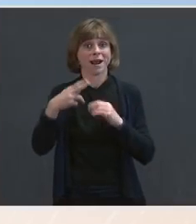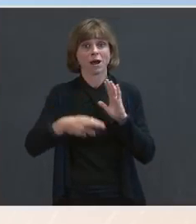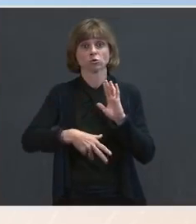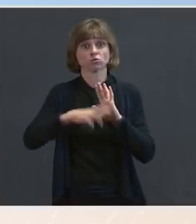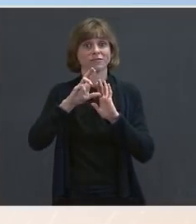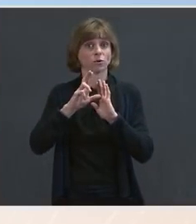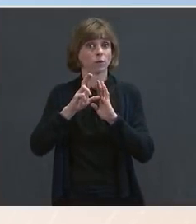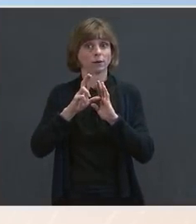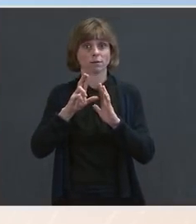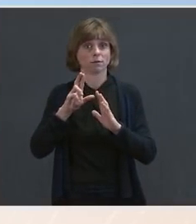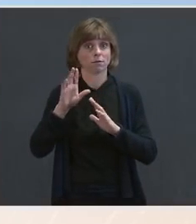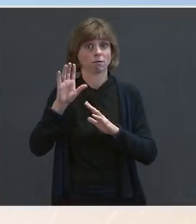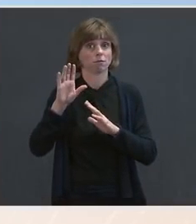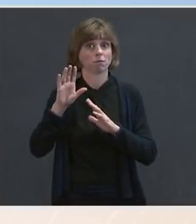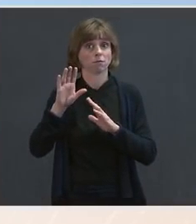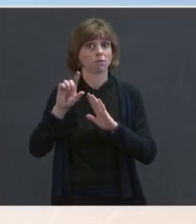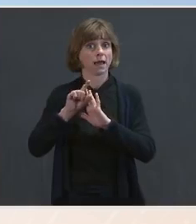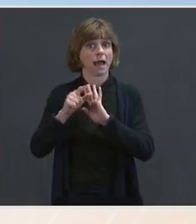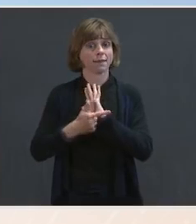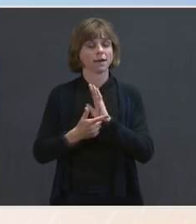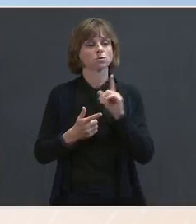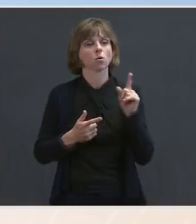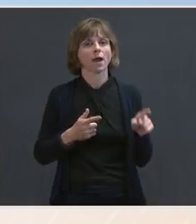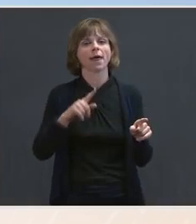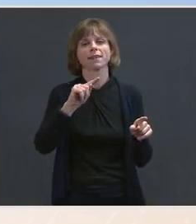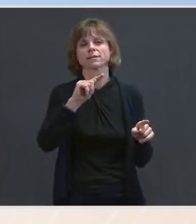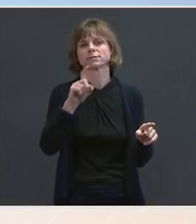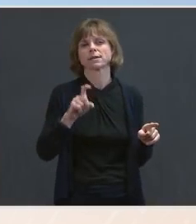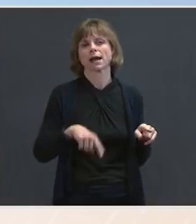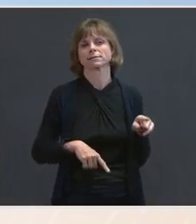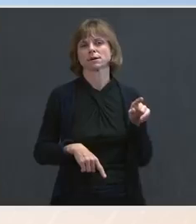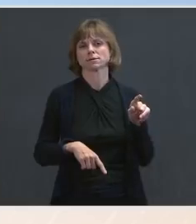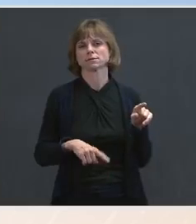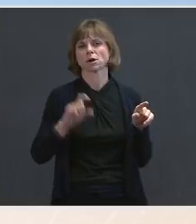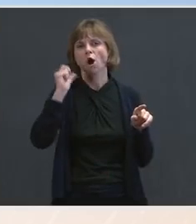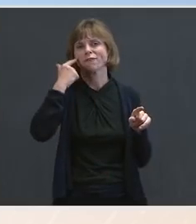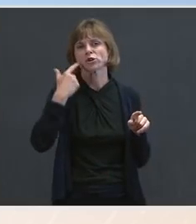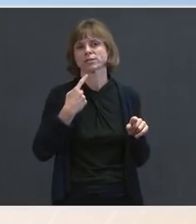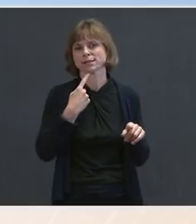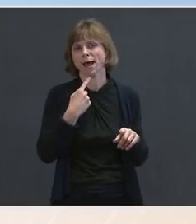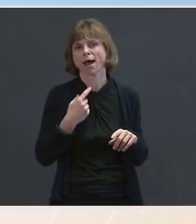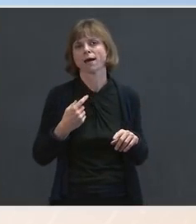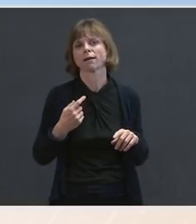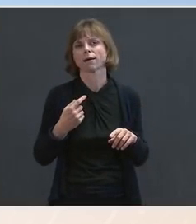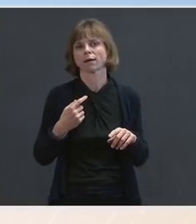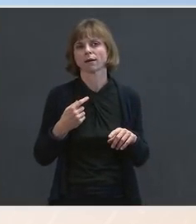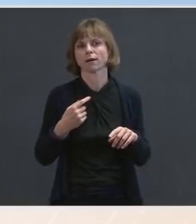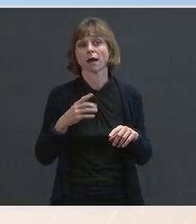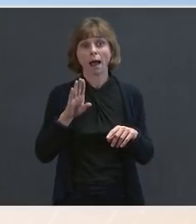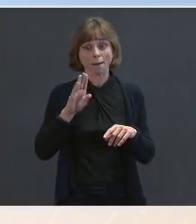no. And then on Texas, Governor Abbott said that the Biden administration must